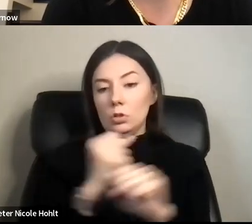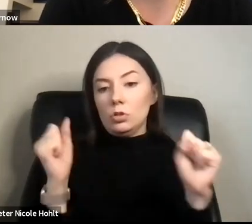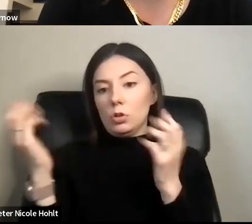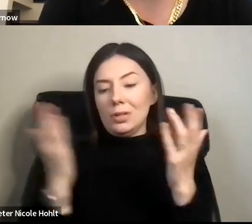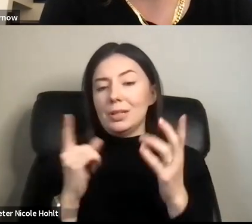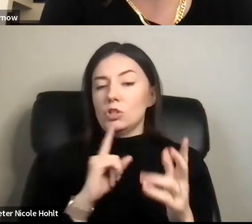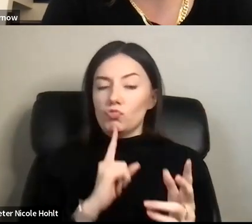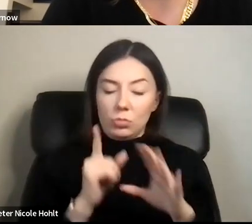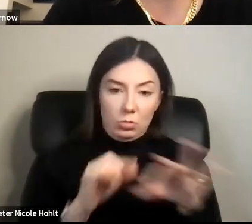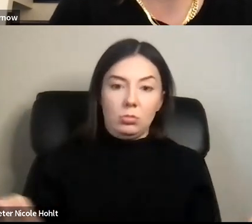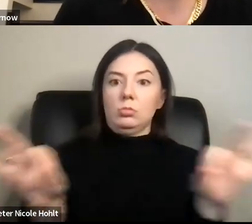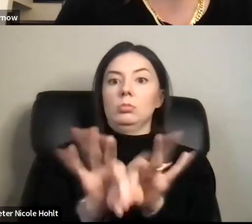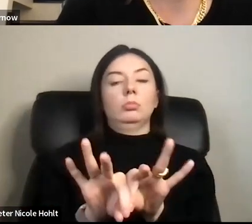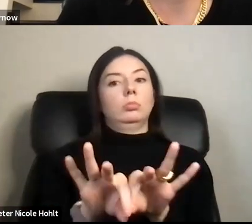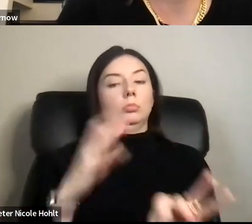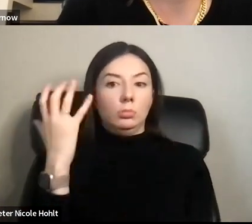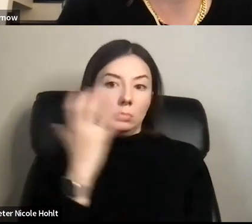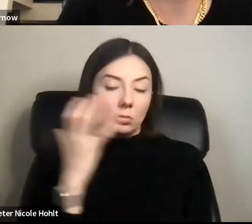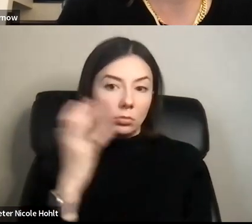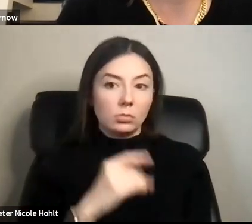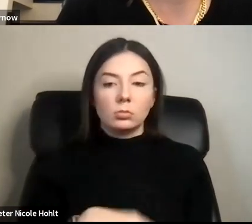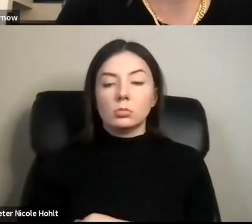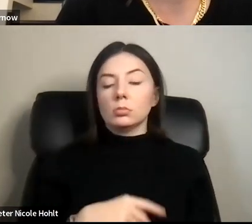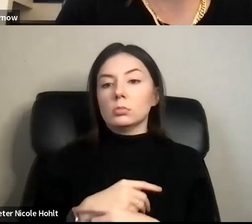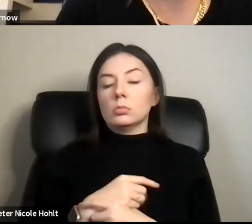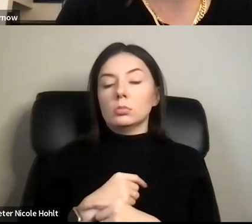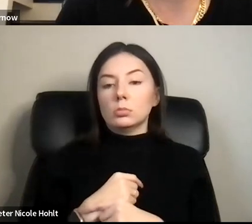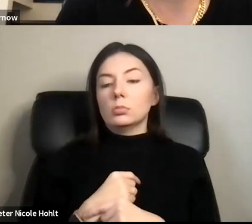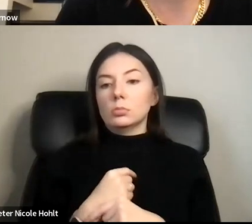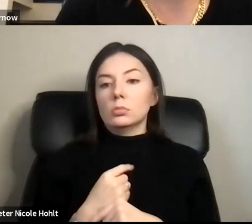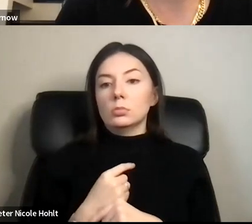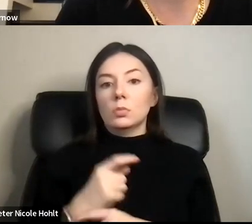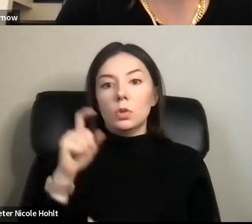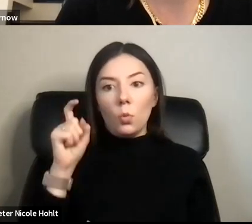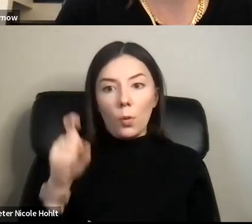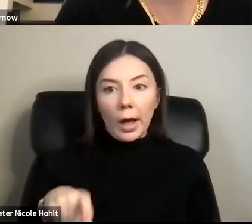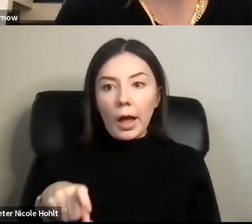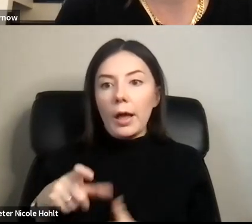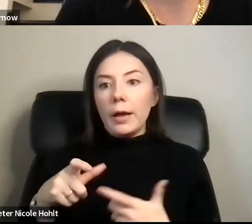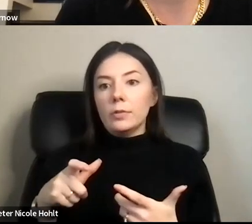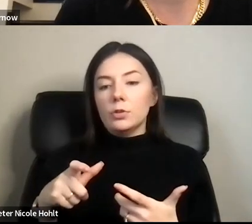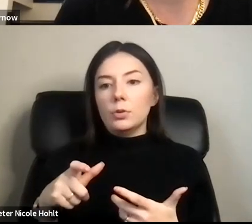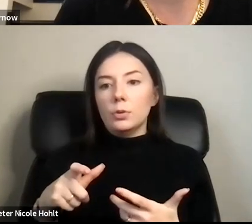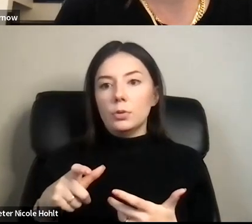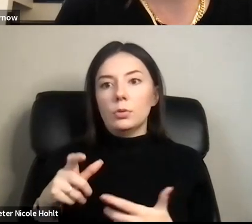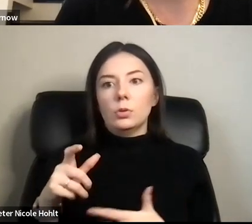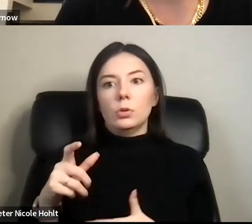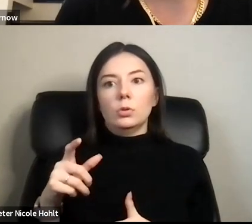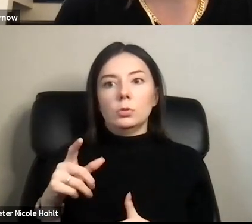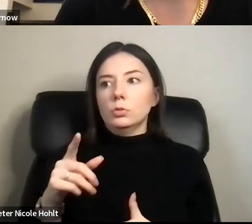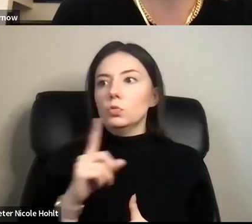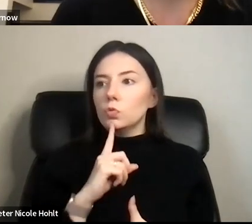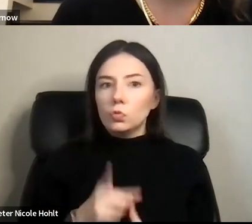very important at this moment about this. And we have been all over speaking about